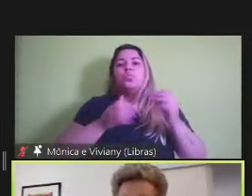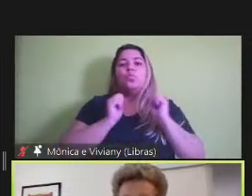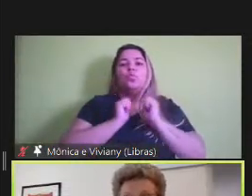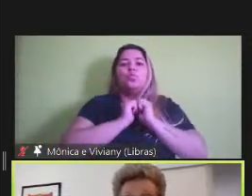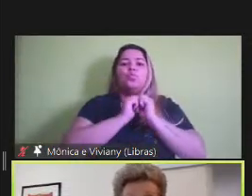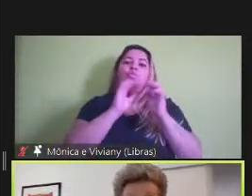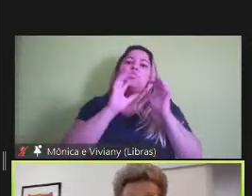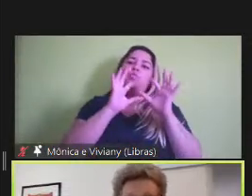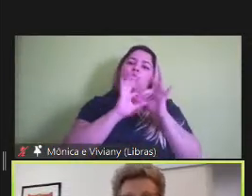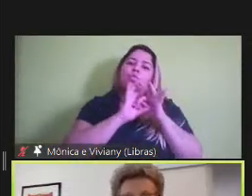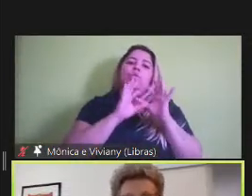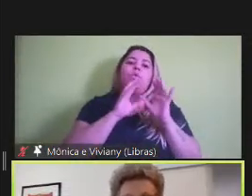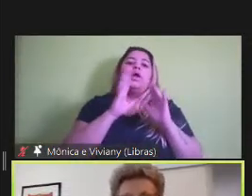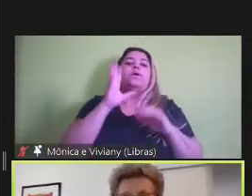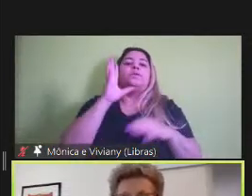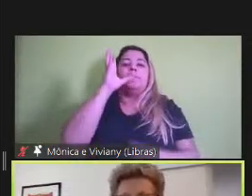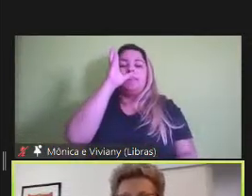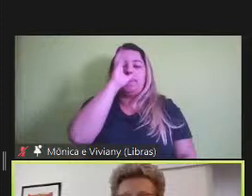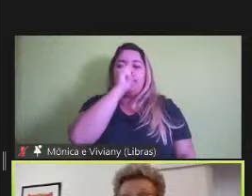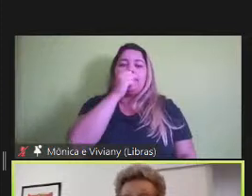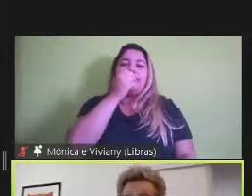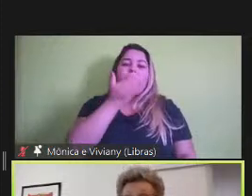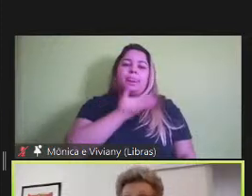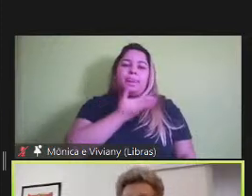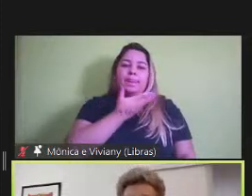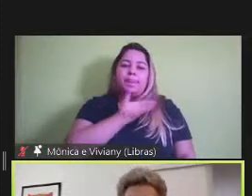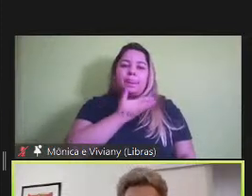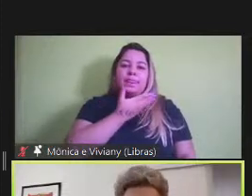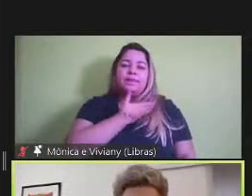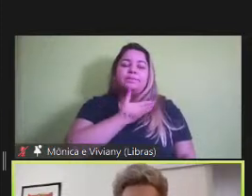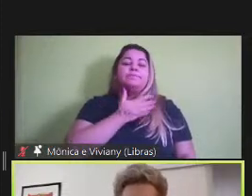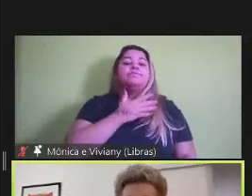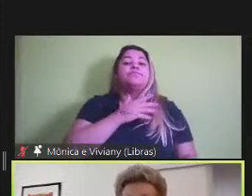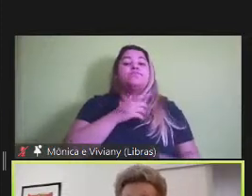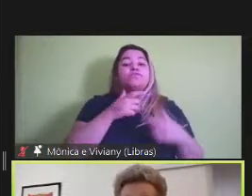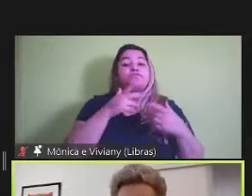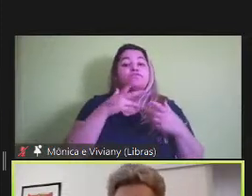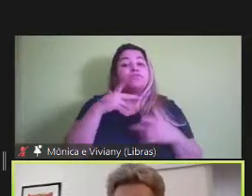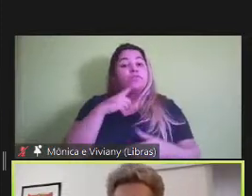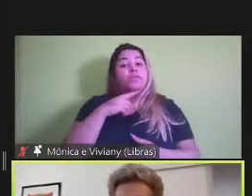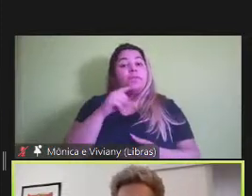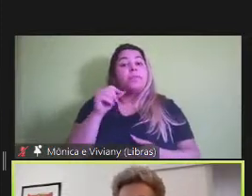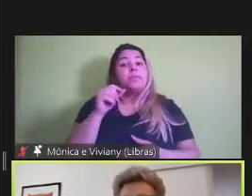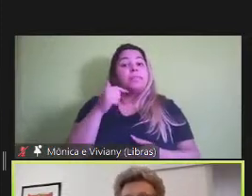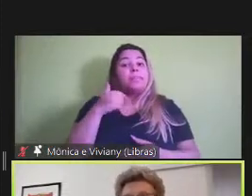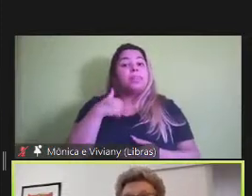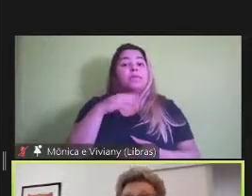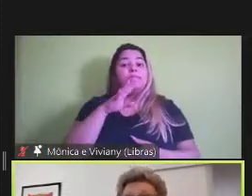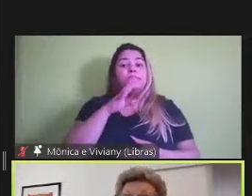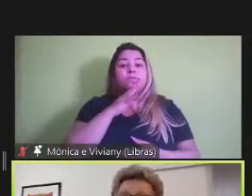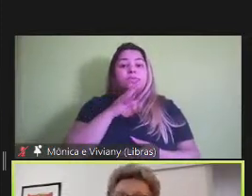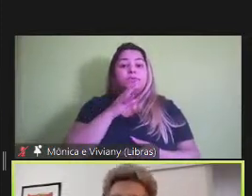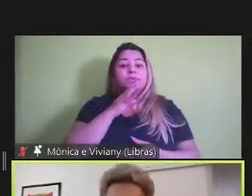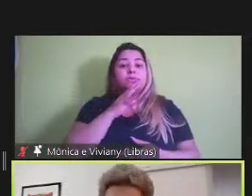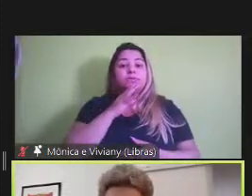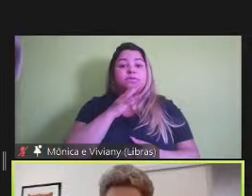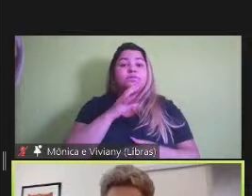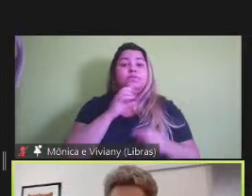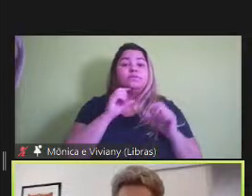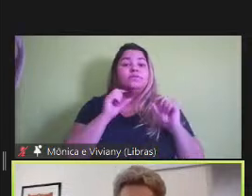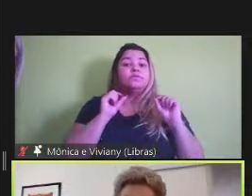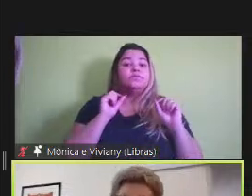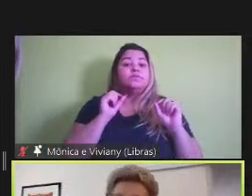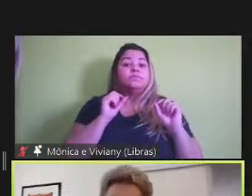other areas, because it's working together with their friends and students from other areas that I'm going to know, in